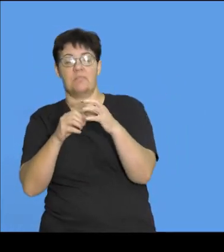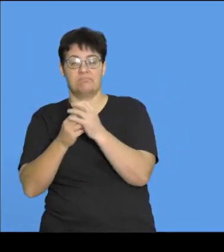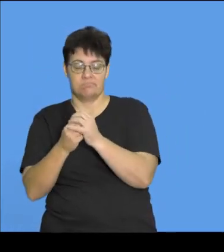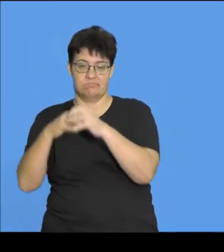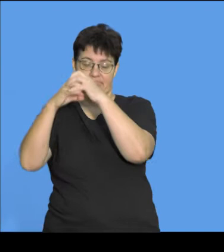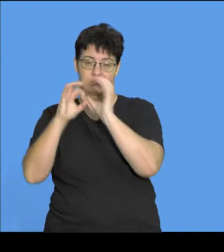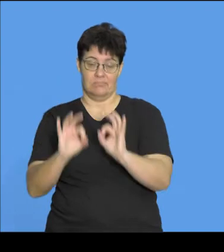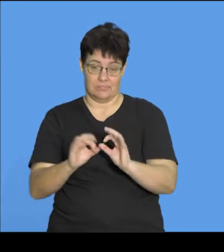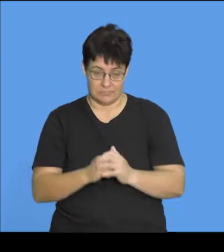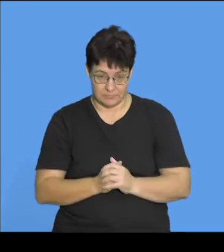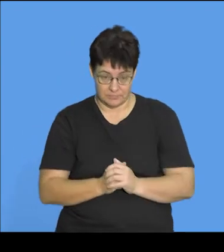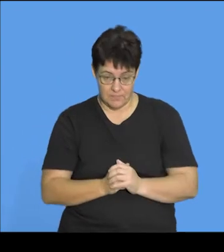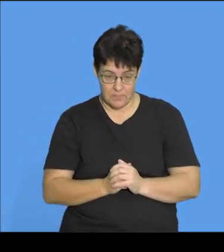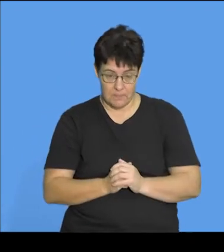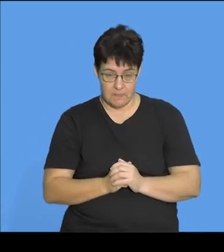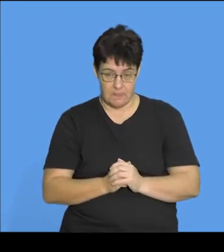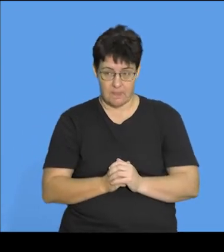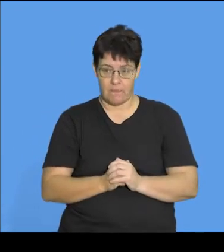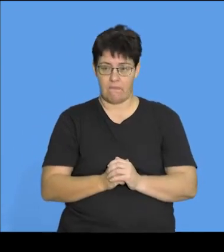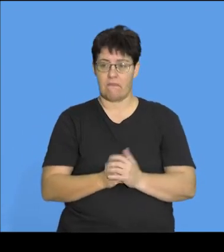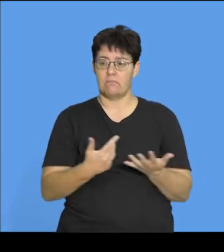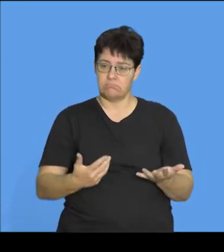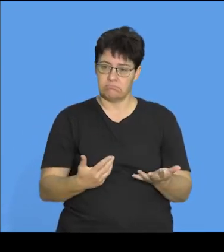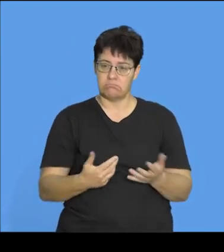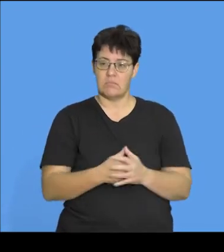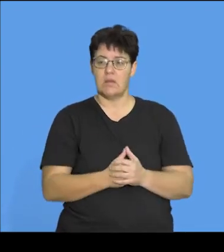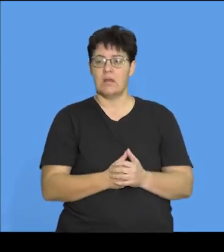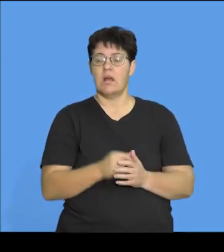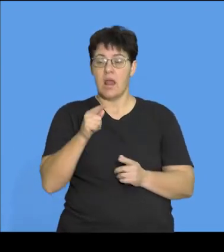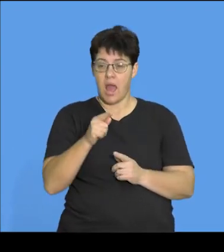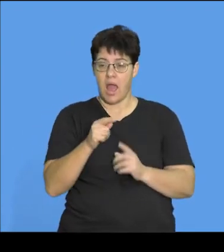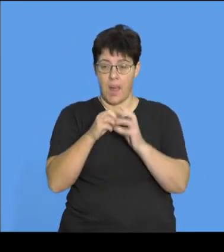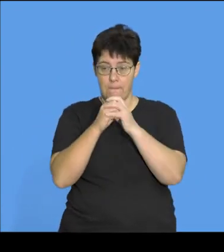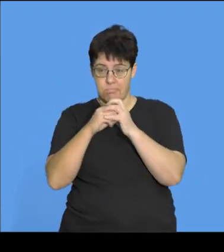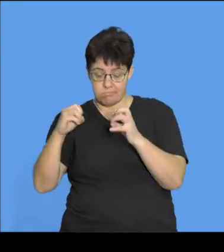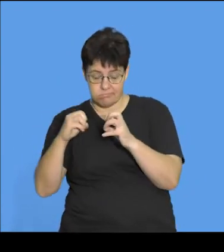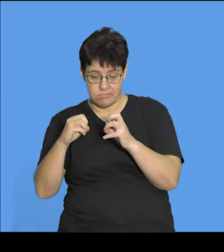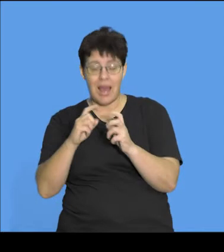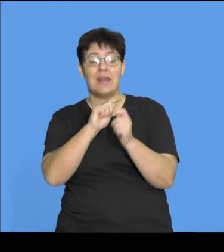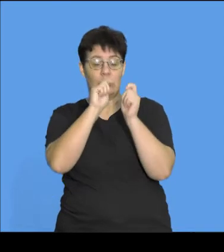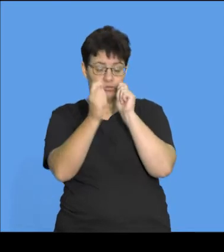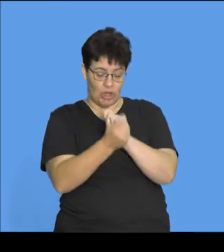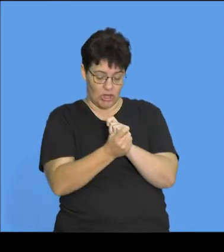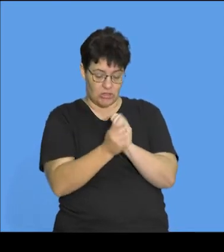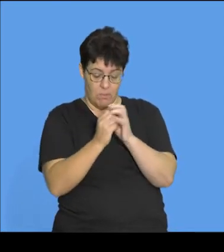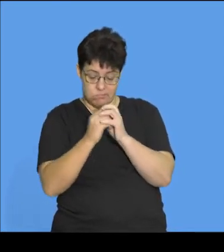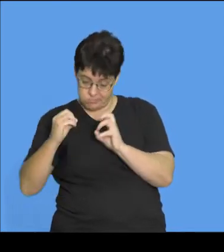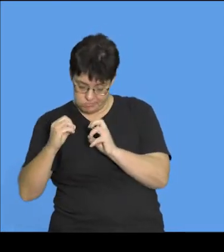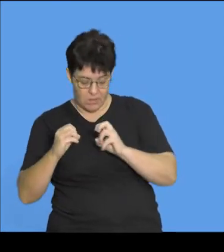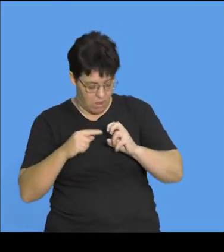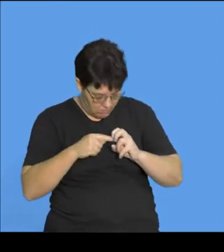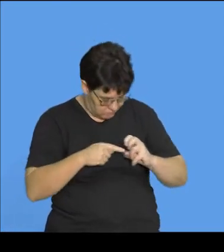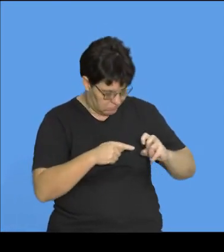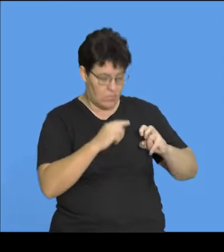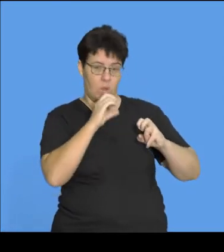that the Graafian follicle now, after releasing an egg, becomes the corpus luteum. The